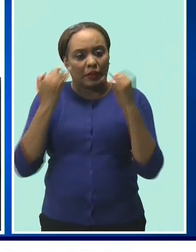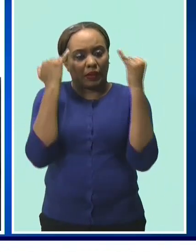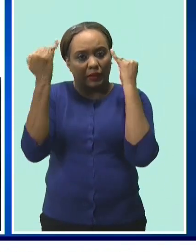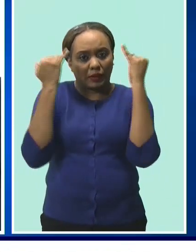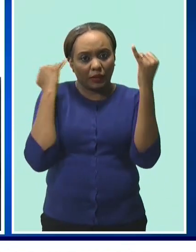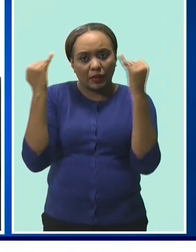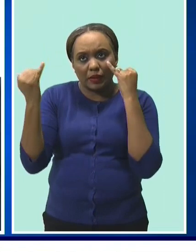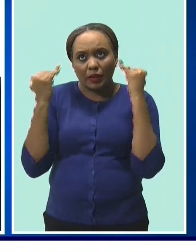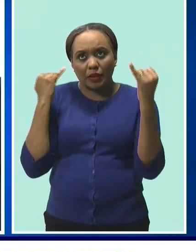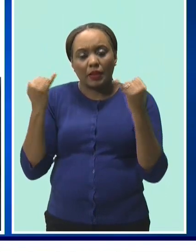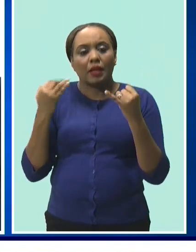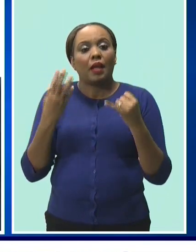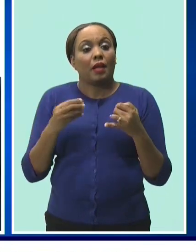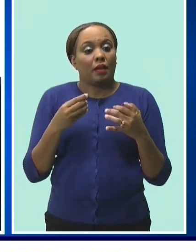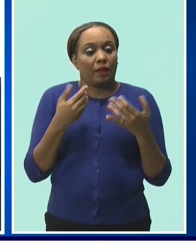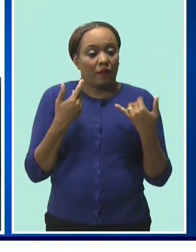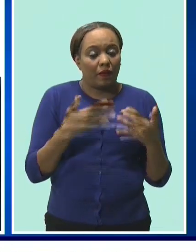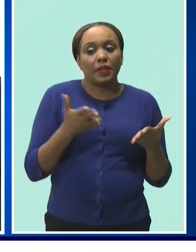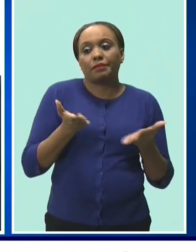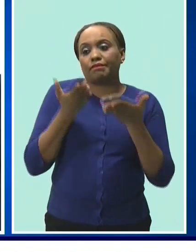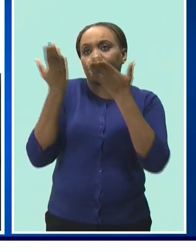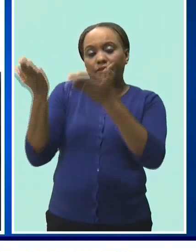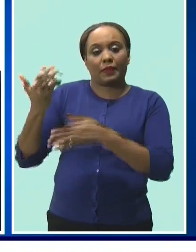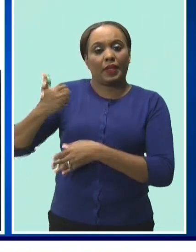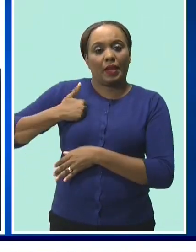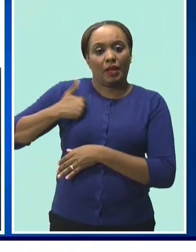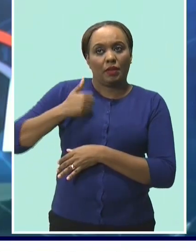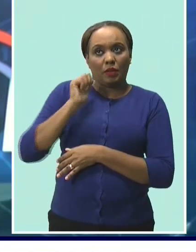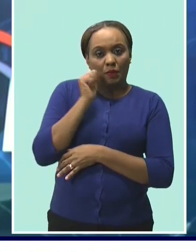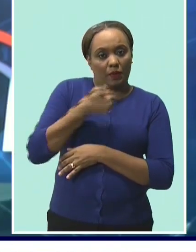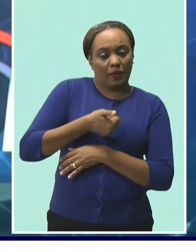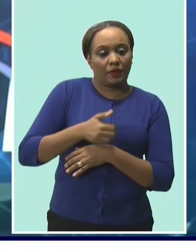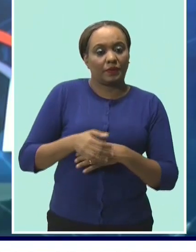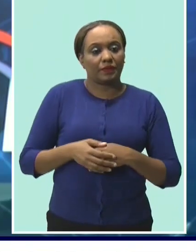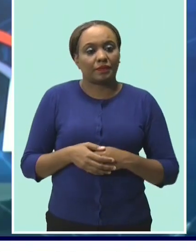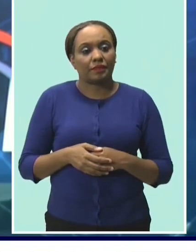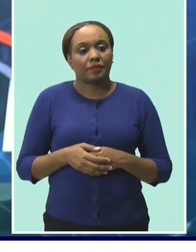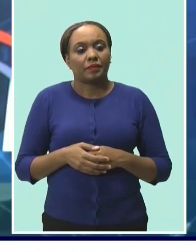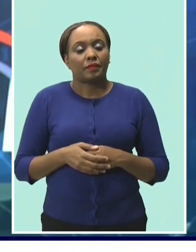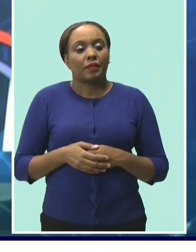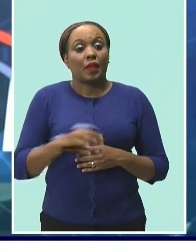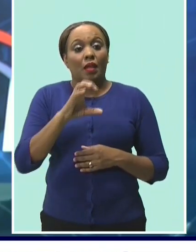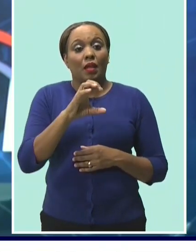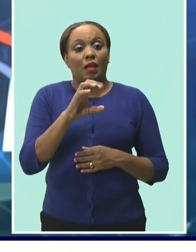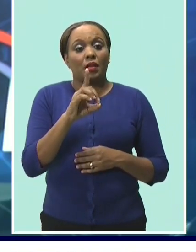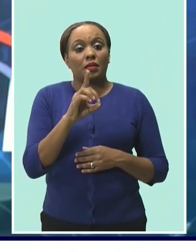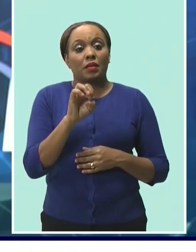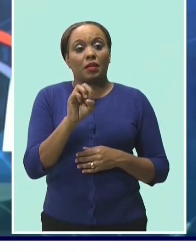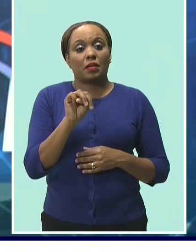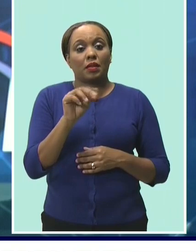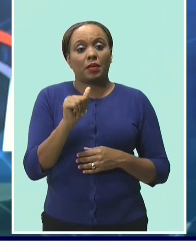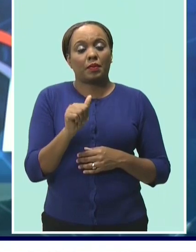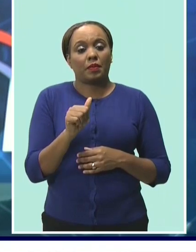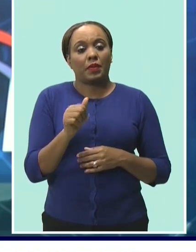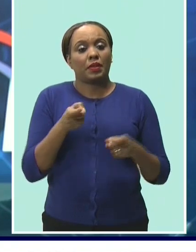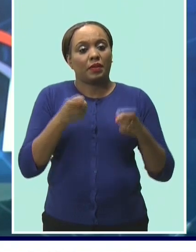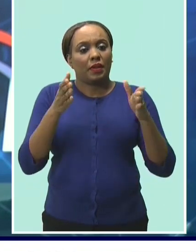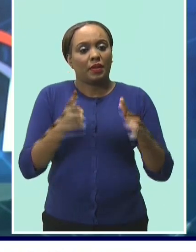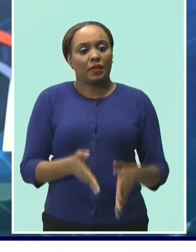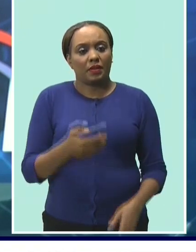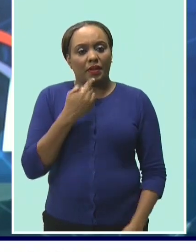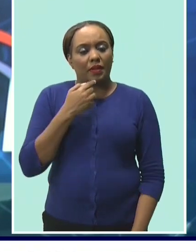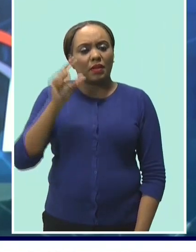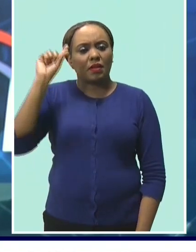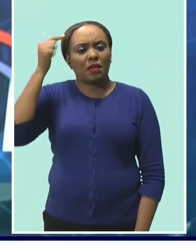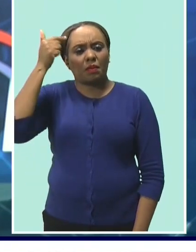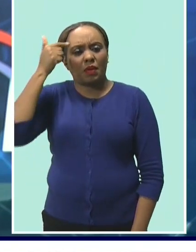to report that to Canada when I'll be back tomorrow. And SEDEMA's Executive Director Ronald Jackson noted the Canadian